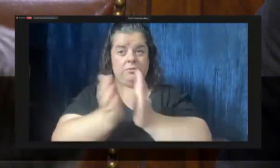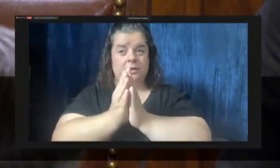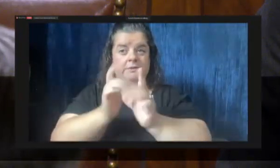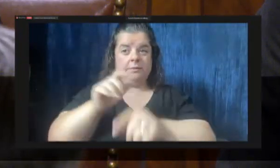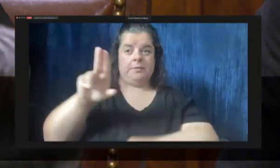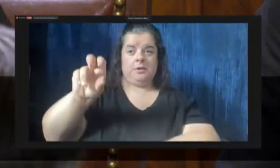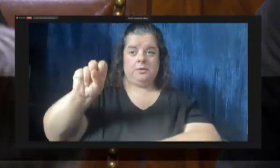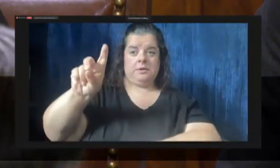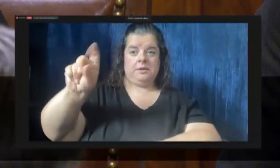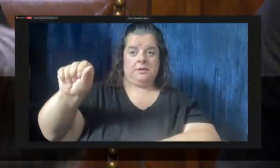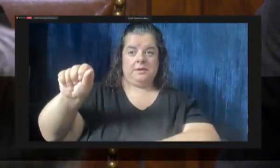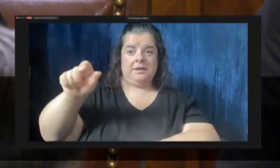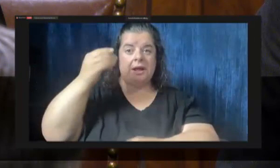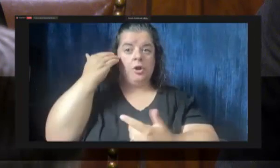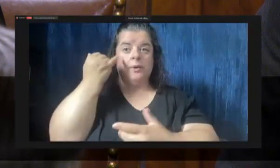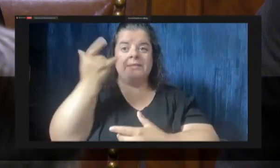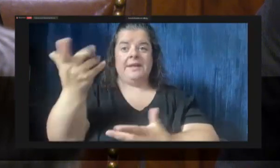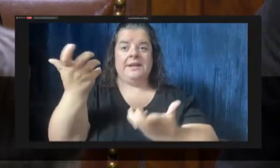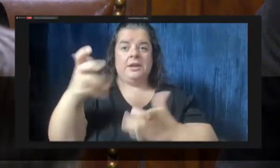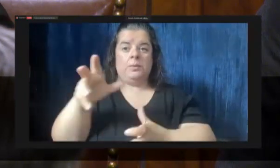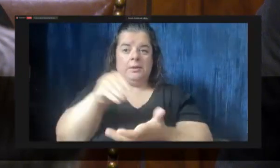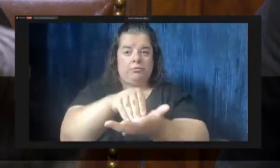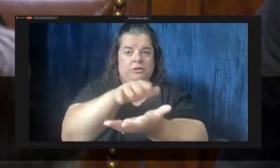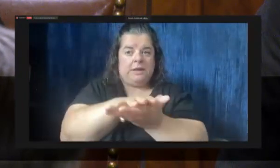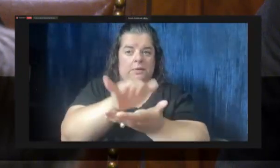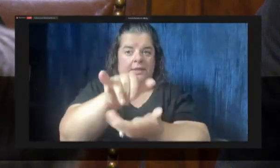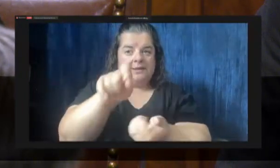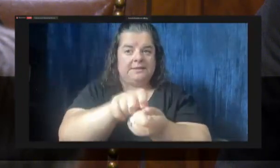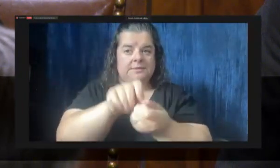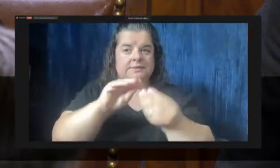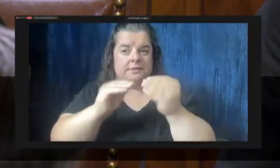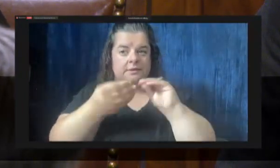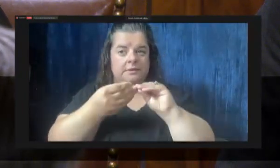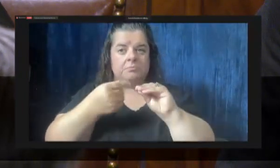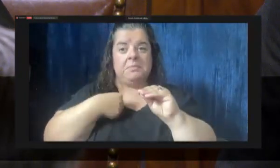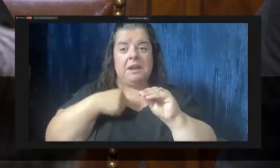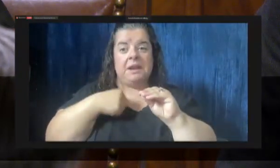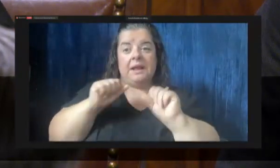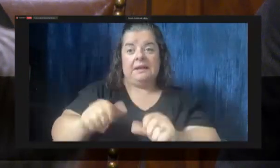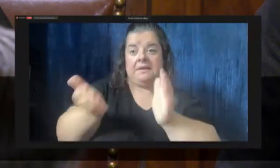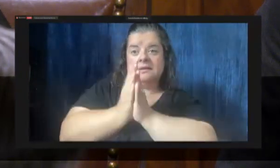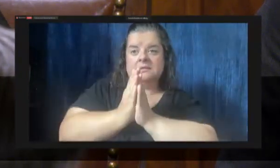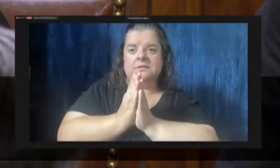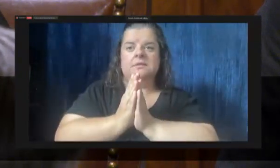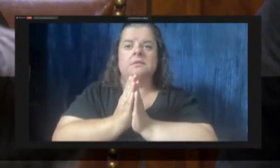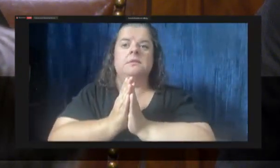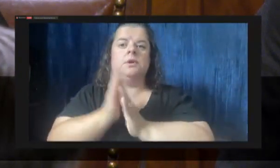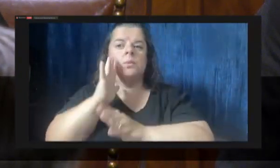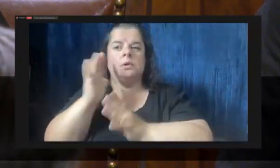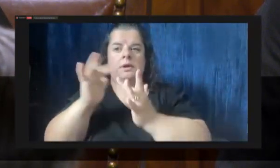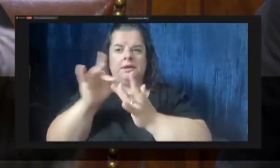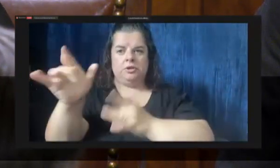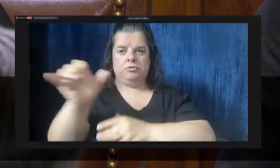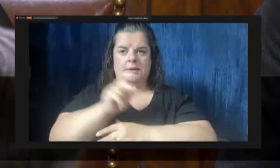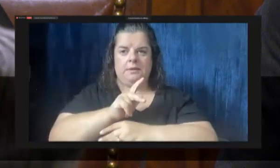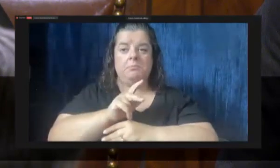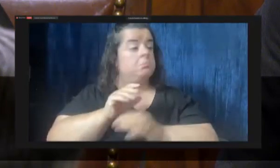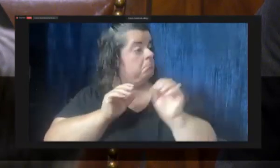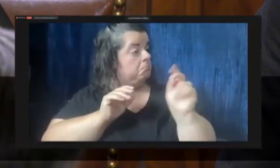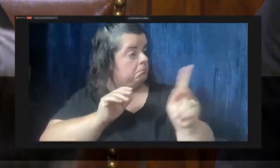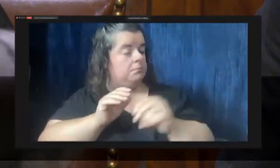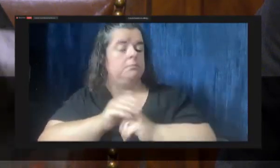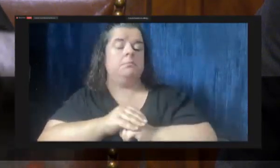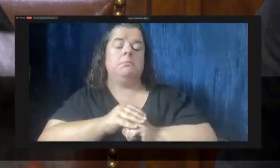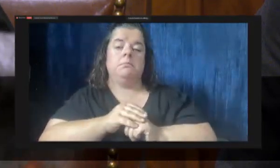don't know if they didn't want to assert that, but that's, I need to find that out. So let me get back to you on that. Okay. So